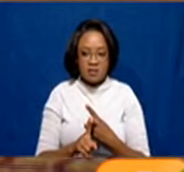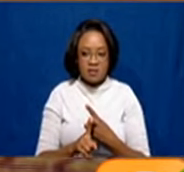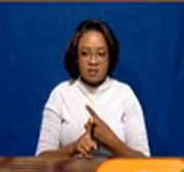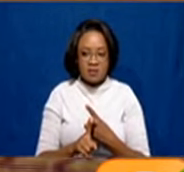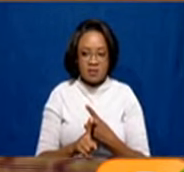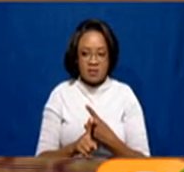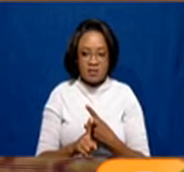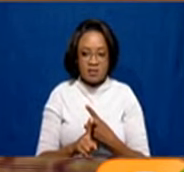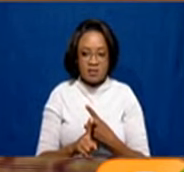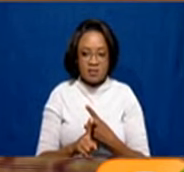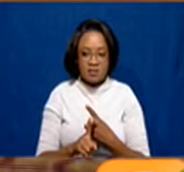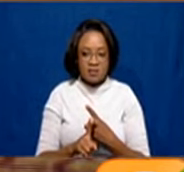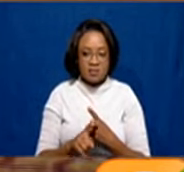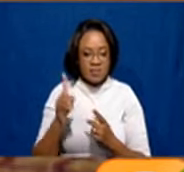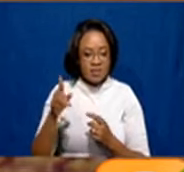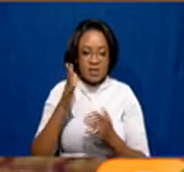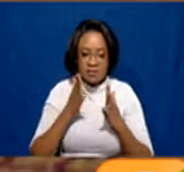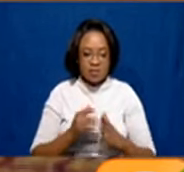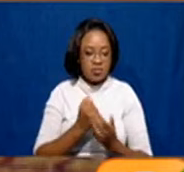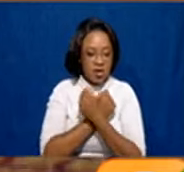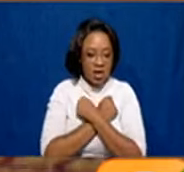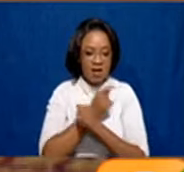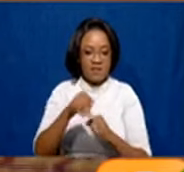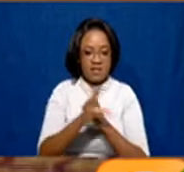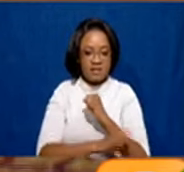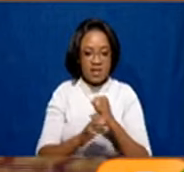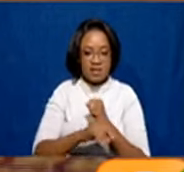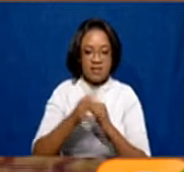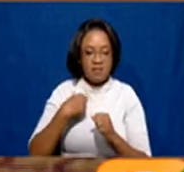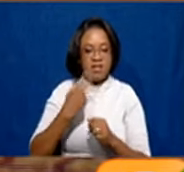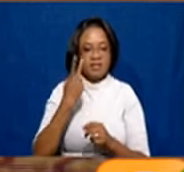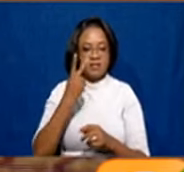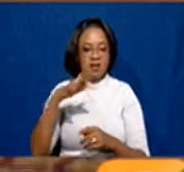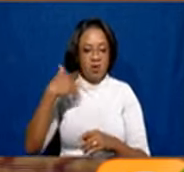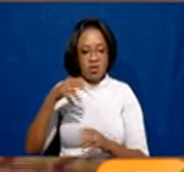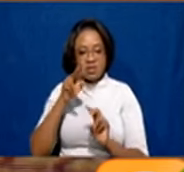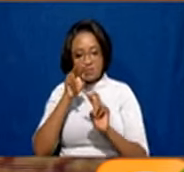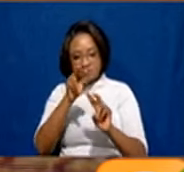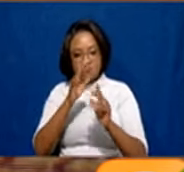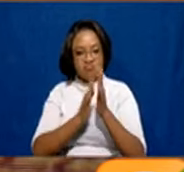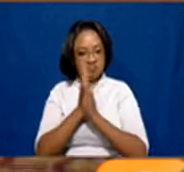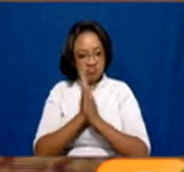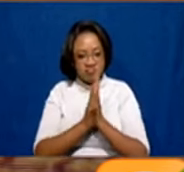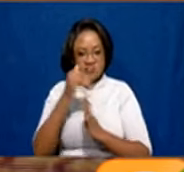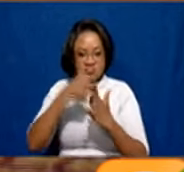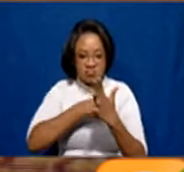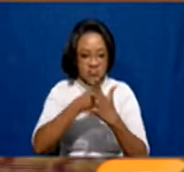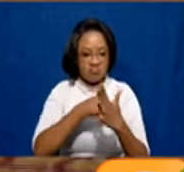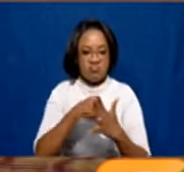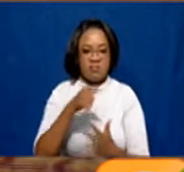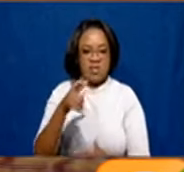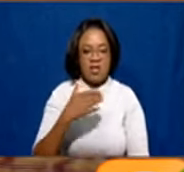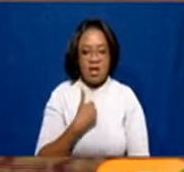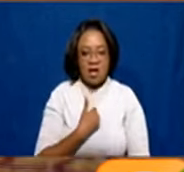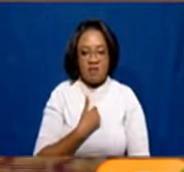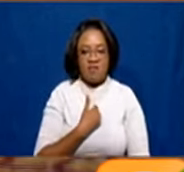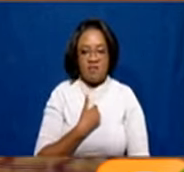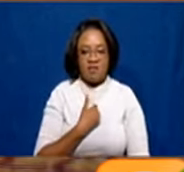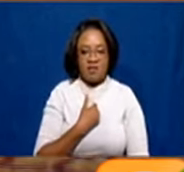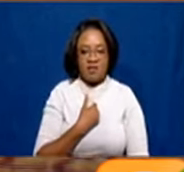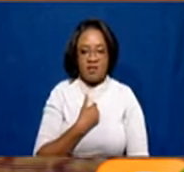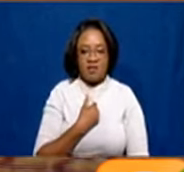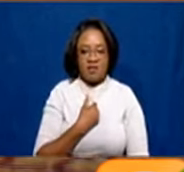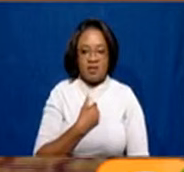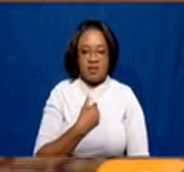passionate about this country, and I've seen it from sitting in the back of the room. I can see the passion, the drive he has, and it's not for anything, just